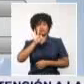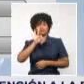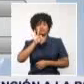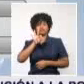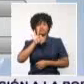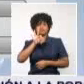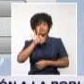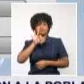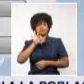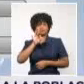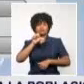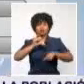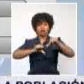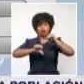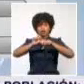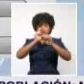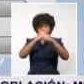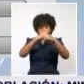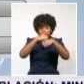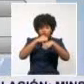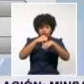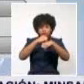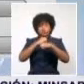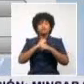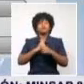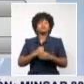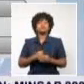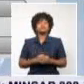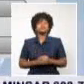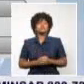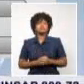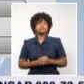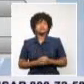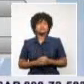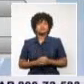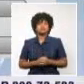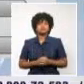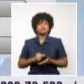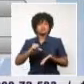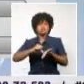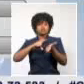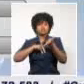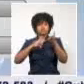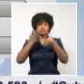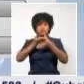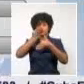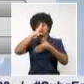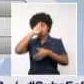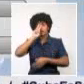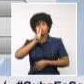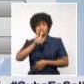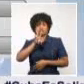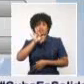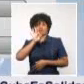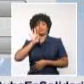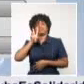case. To detect the presence of the SARS-CoV-2 virus and the possible illness of COVID-19, yesterday